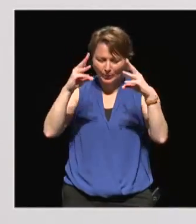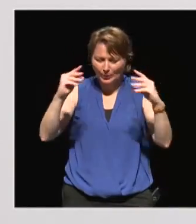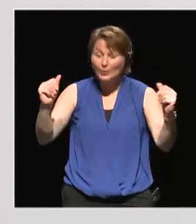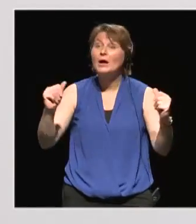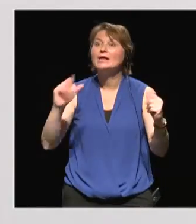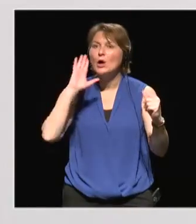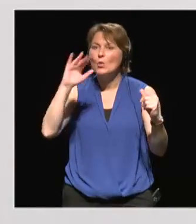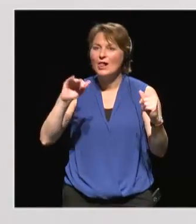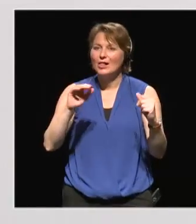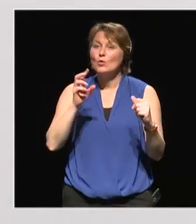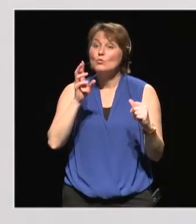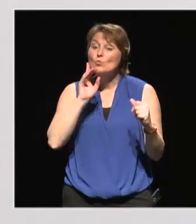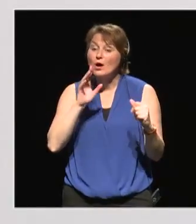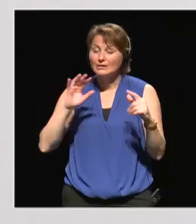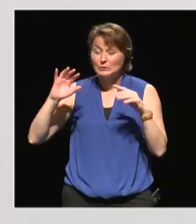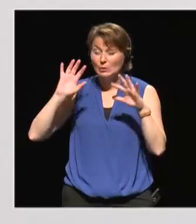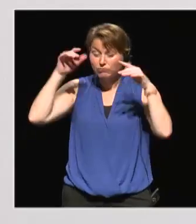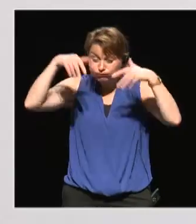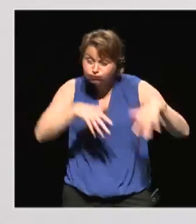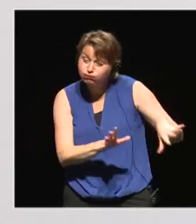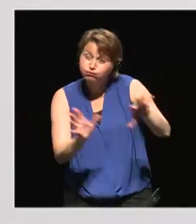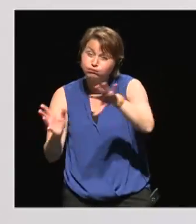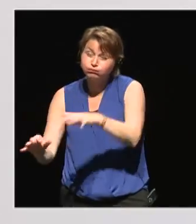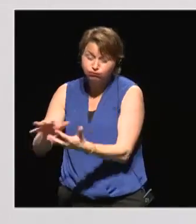floods. It's going to cause irreparable damage.